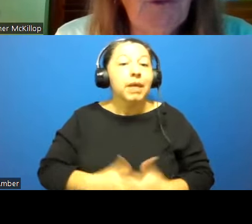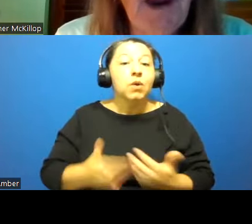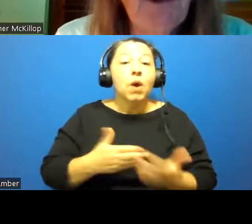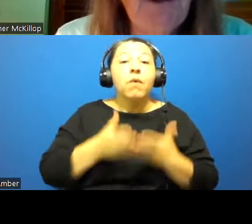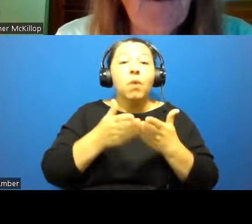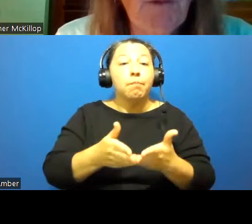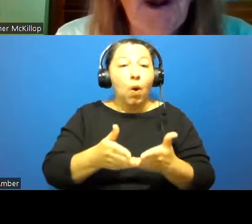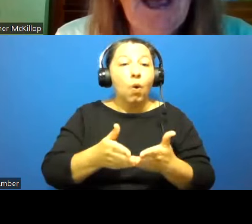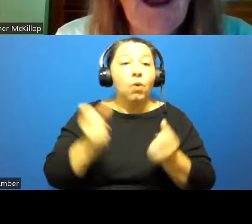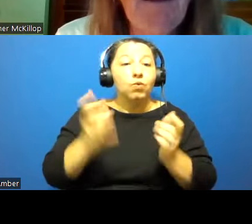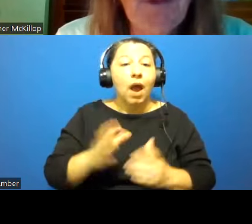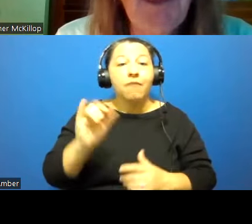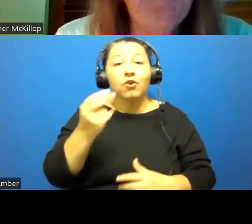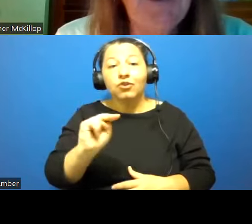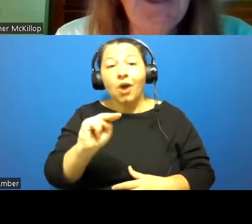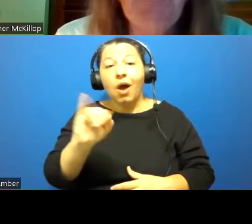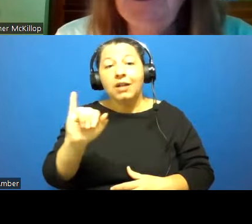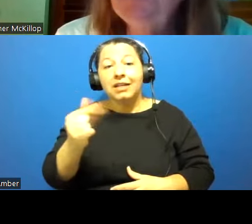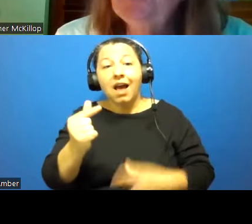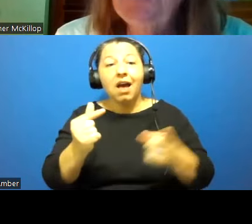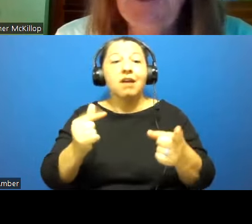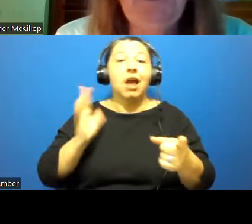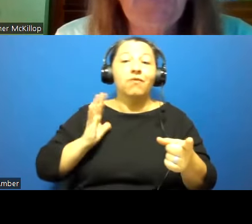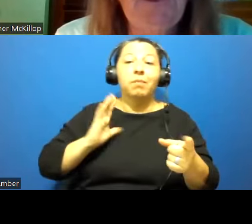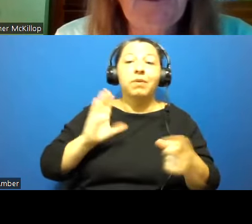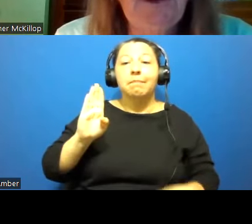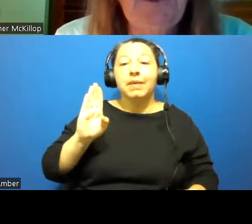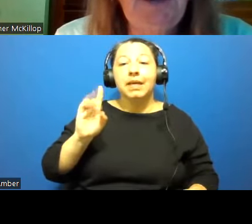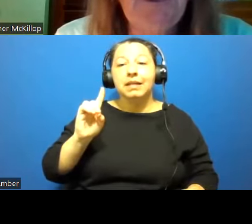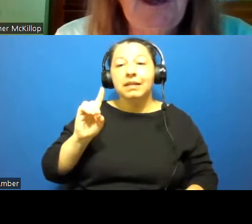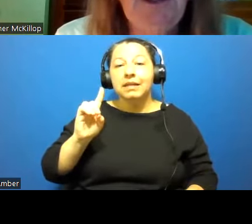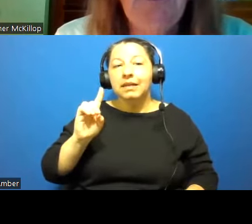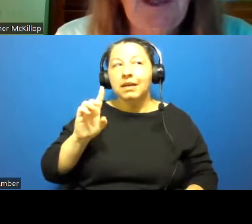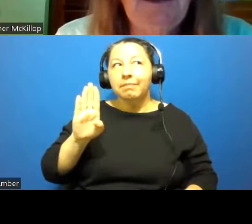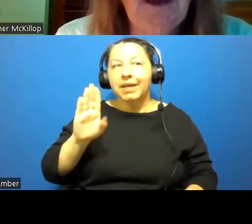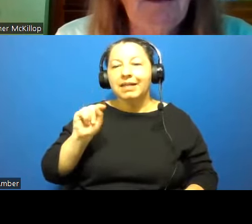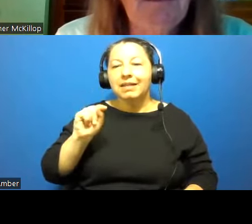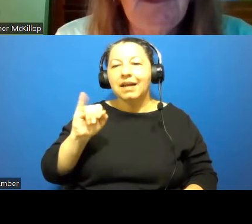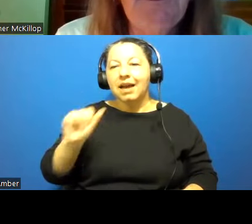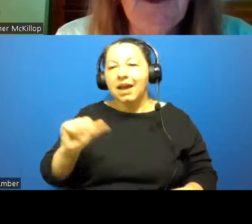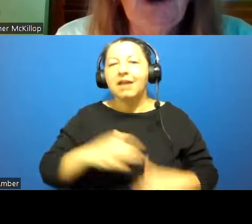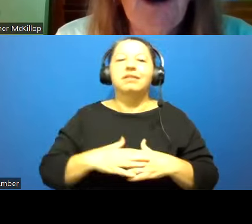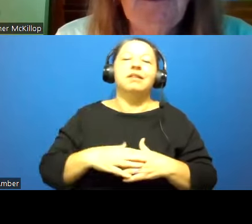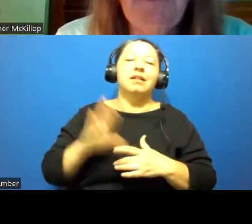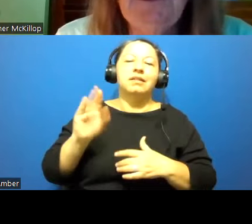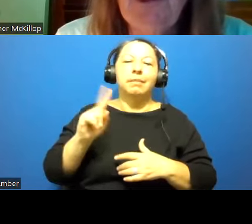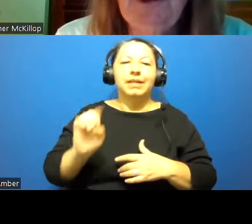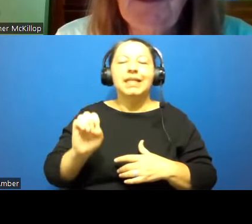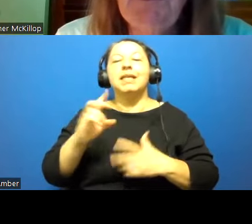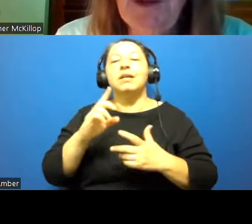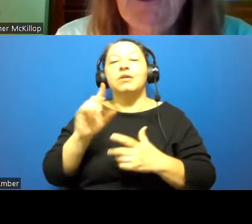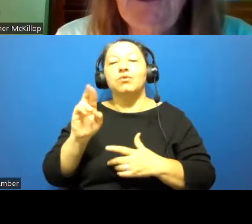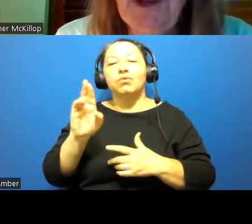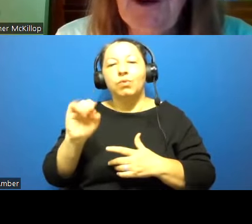Here's Roberto, the former head of the BTIA, Belize Tourism Industry Association, that is in charge of this